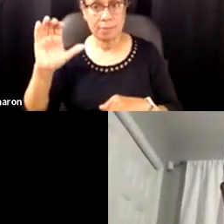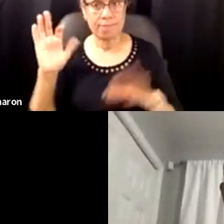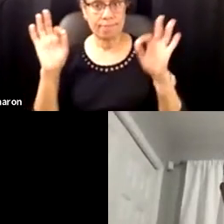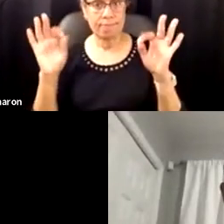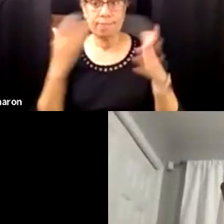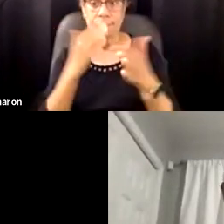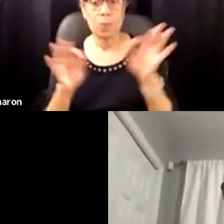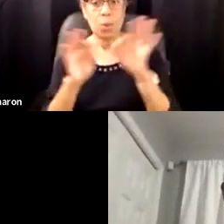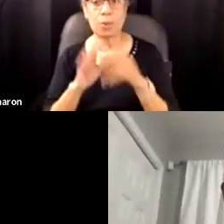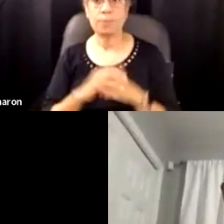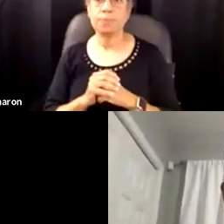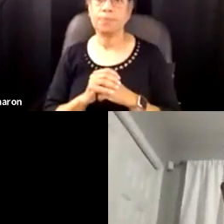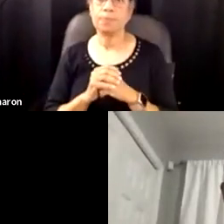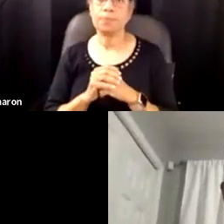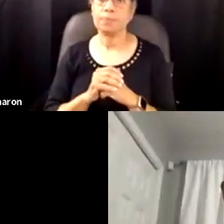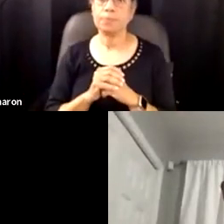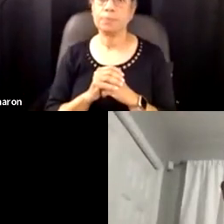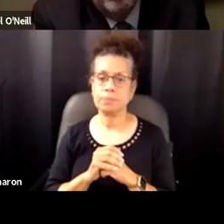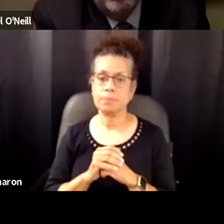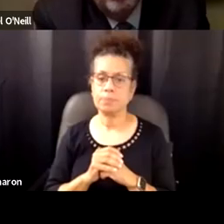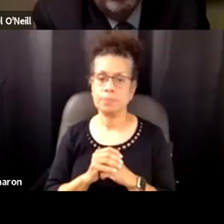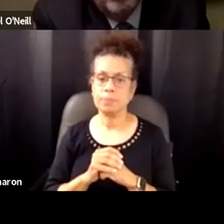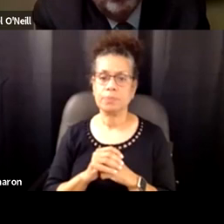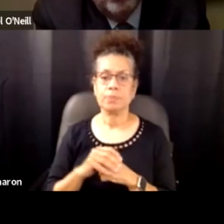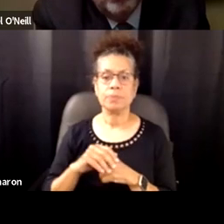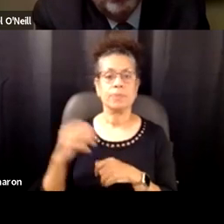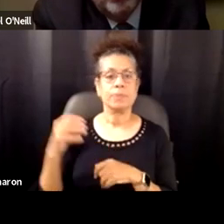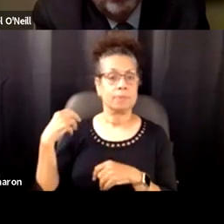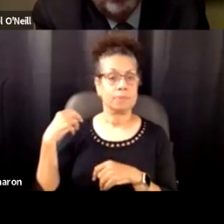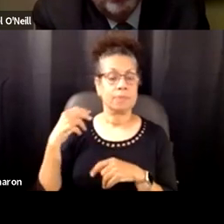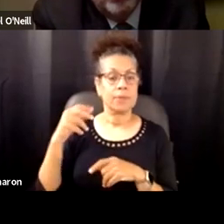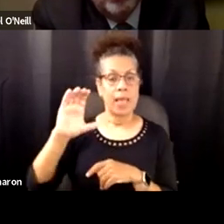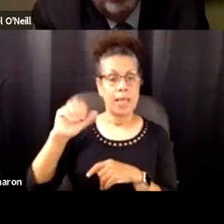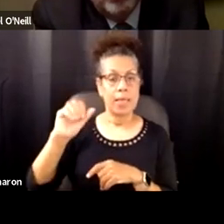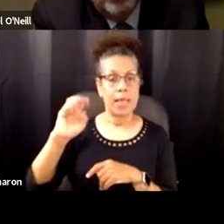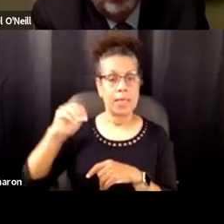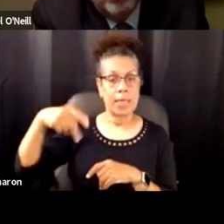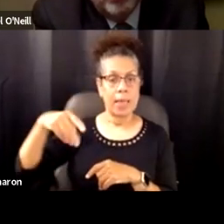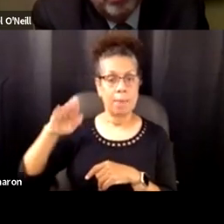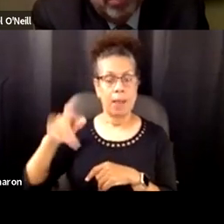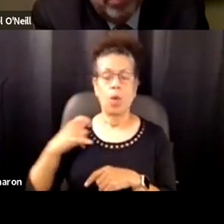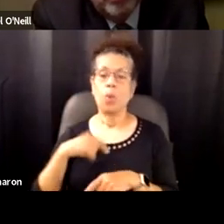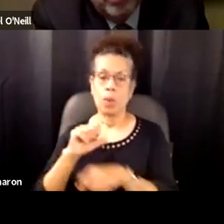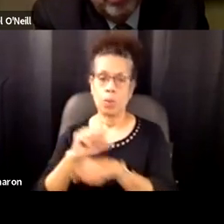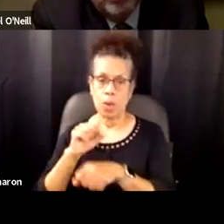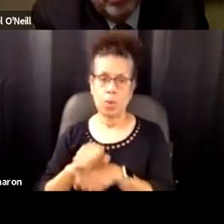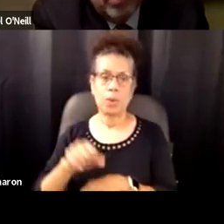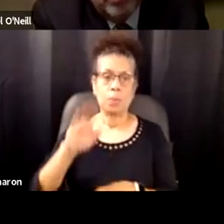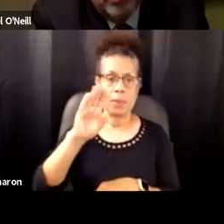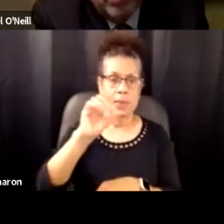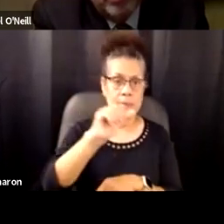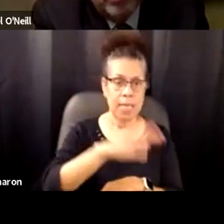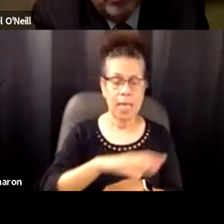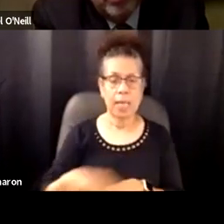uh just state to you that we are committed um to working with both vsac as we have been and with kokak